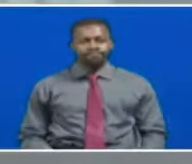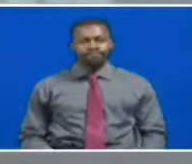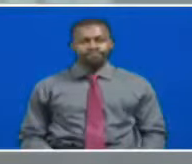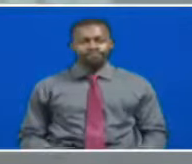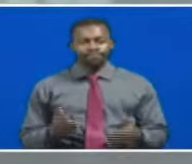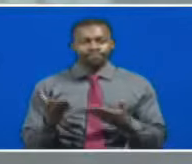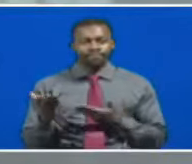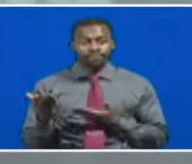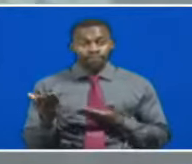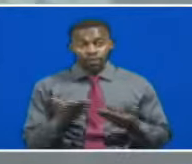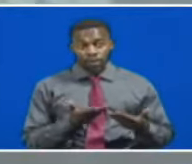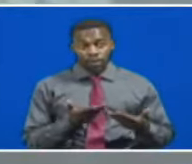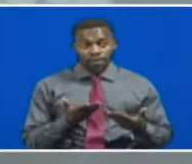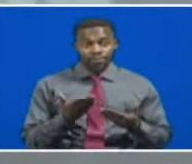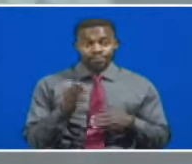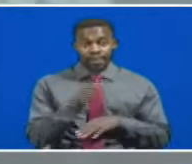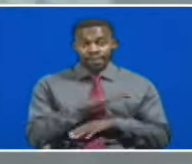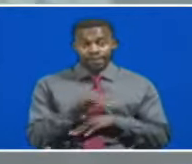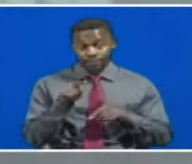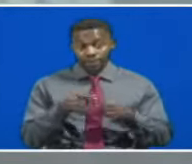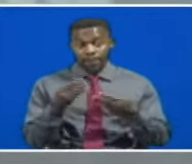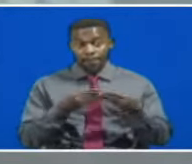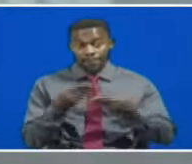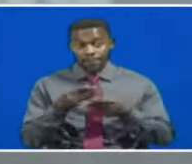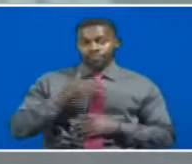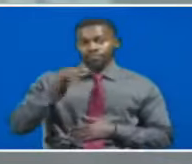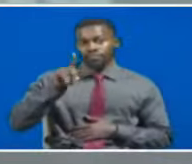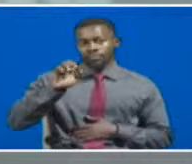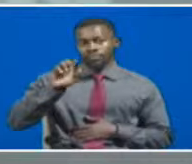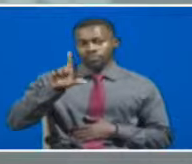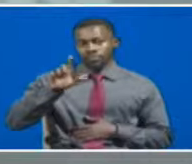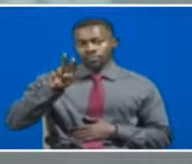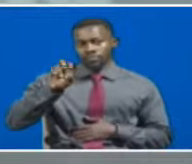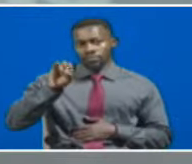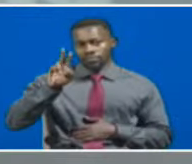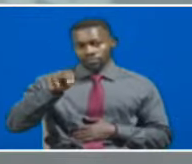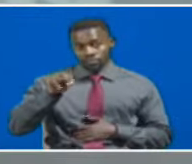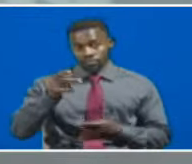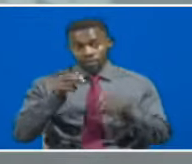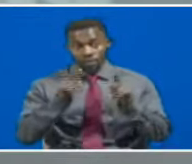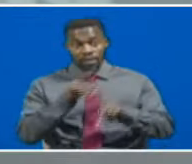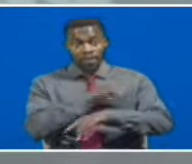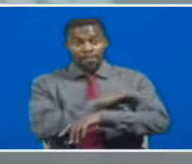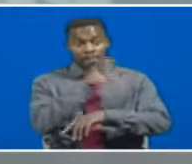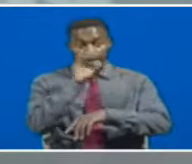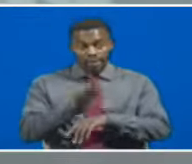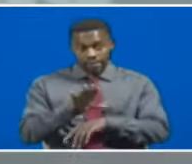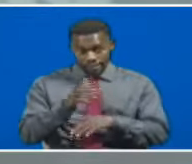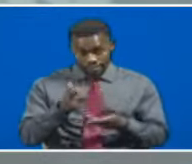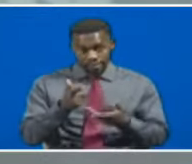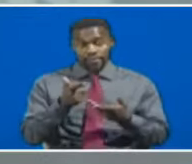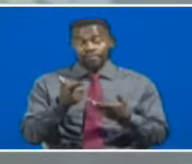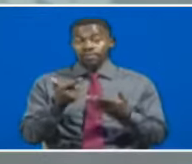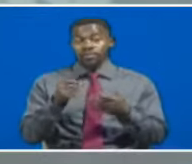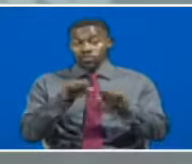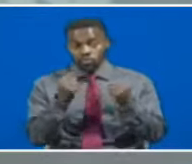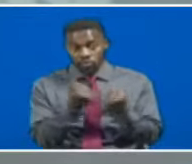Well, hello there. This is Business Prime. My name is Kelvin Yakabid. To empower them economically and socially, more